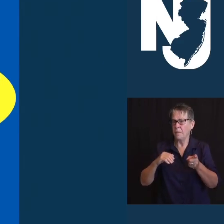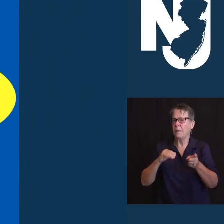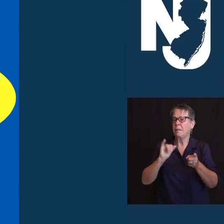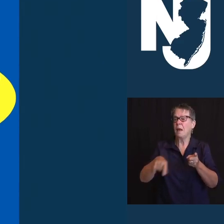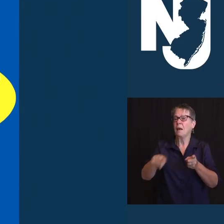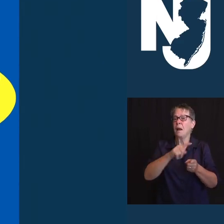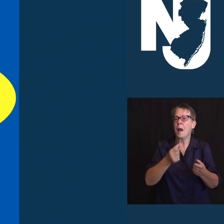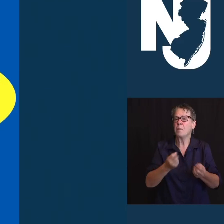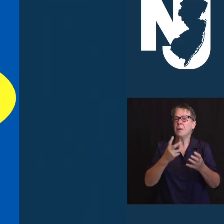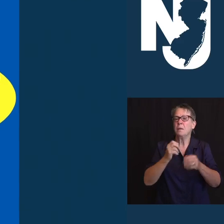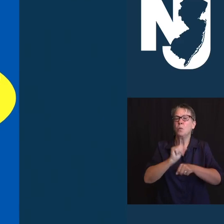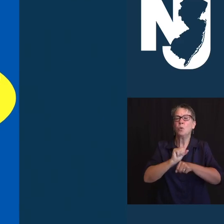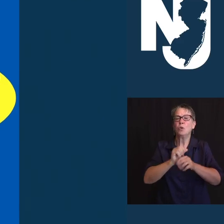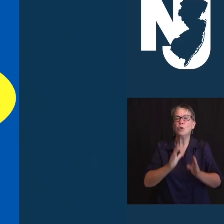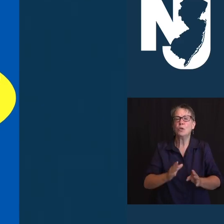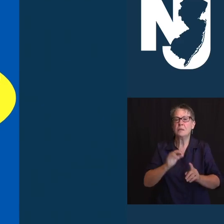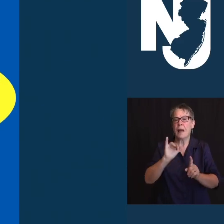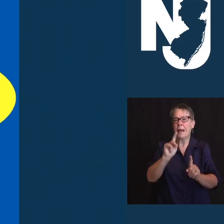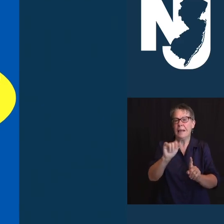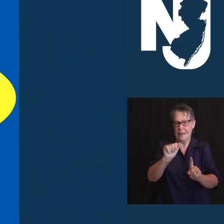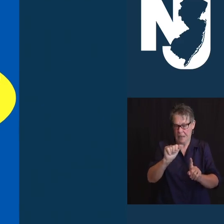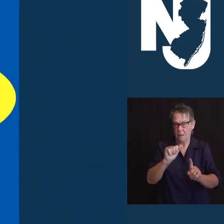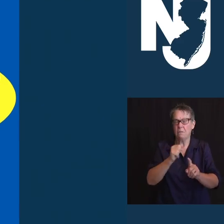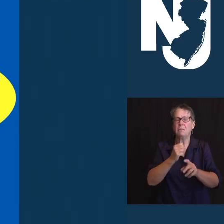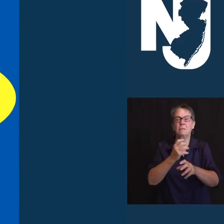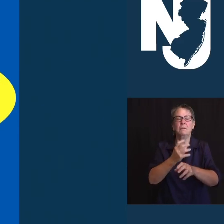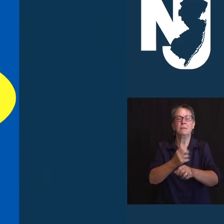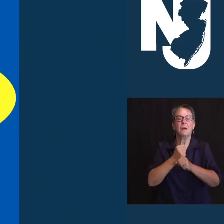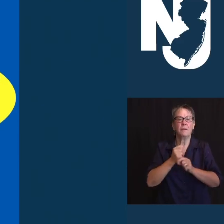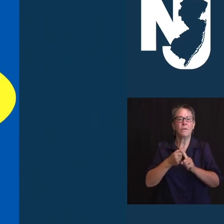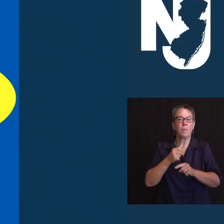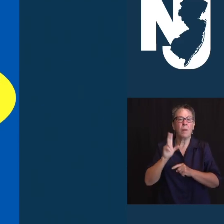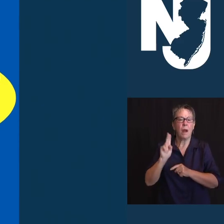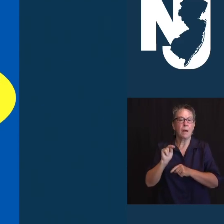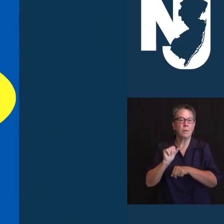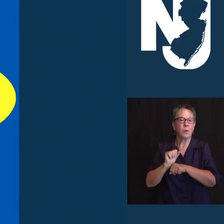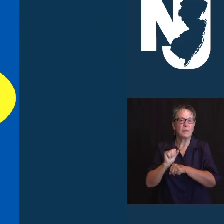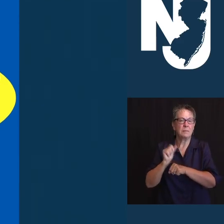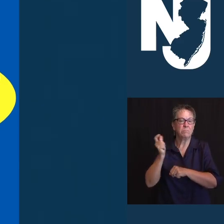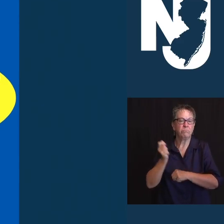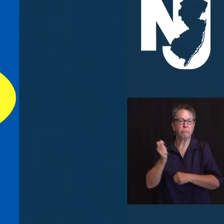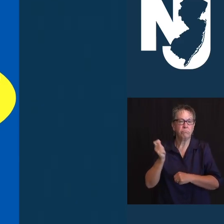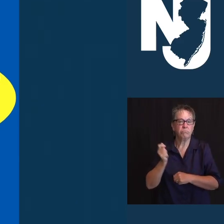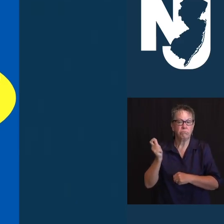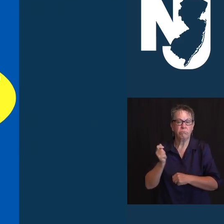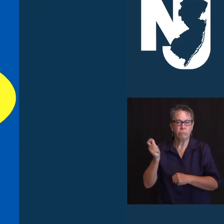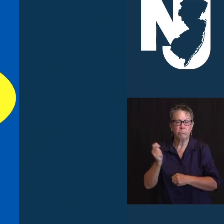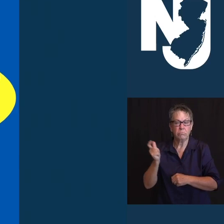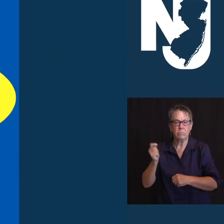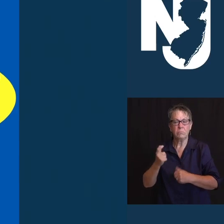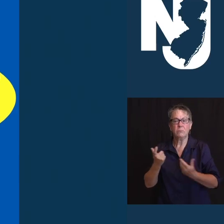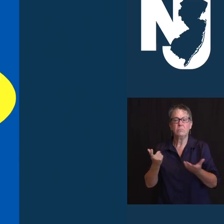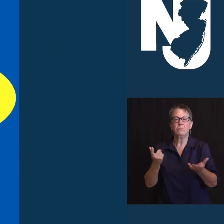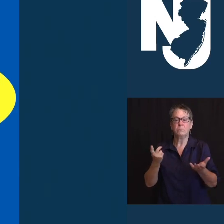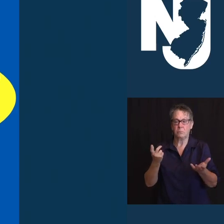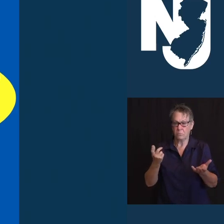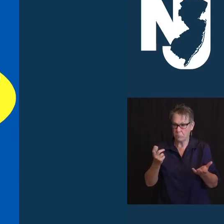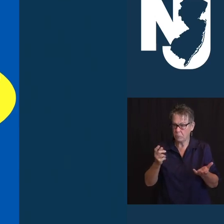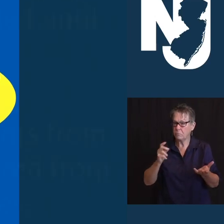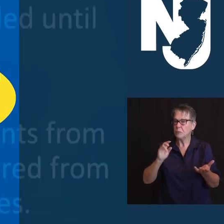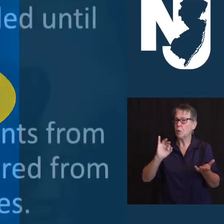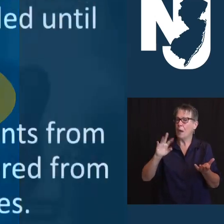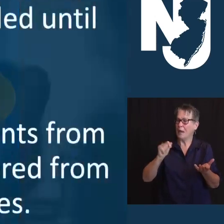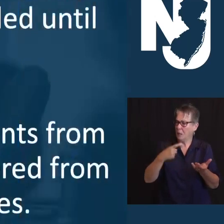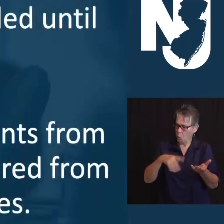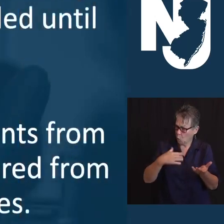EDA is proud to accept this donation so they can help more small businesses across the state weather this storm.